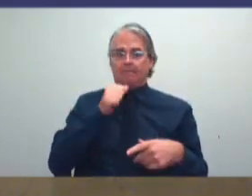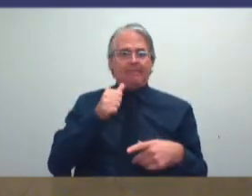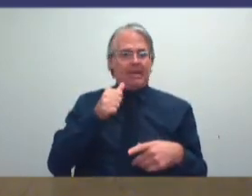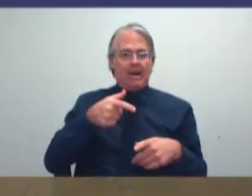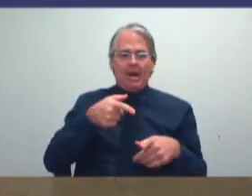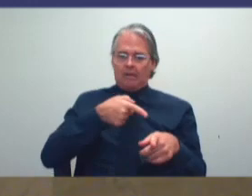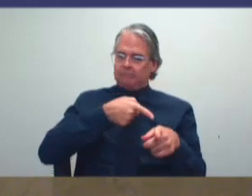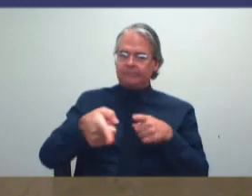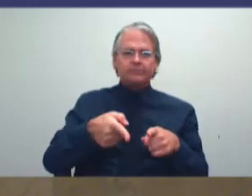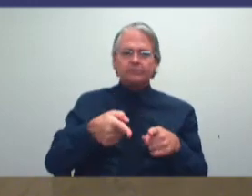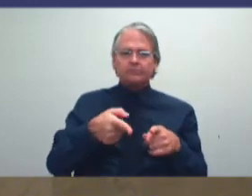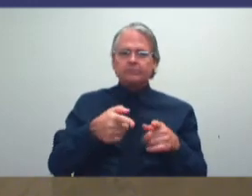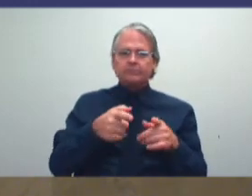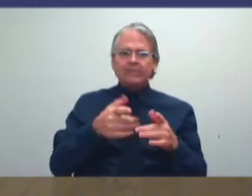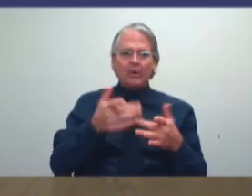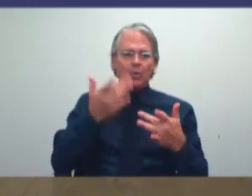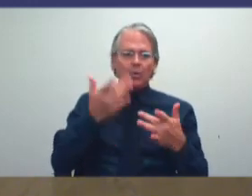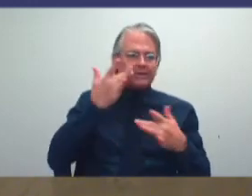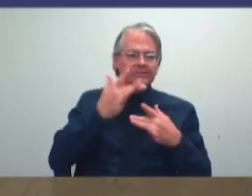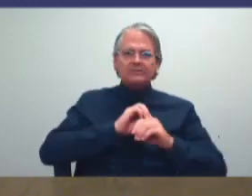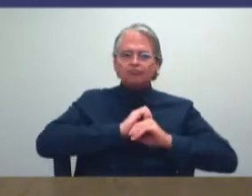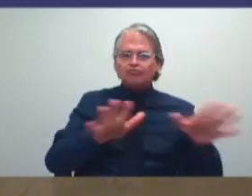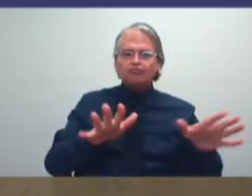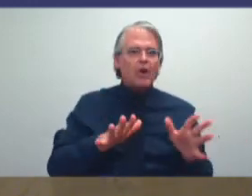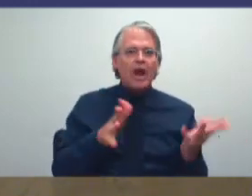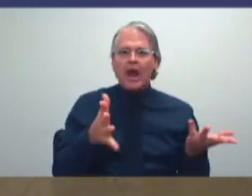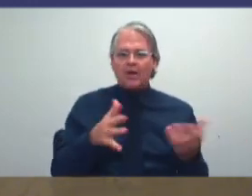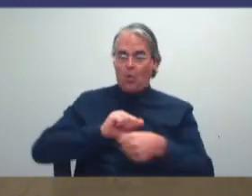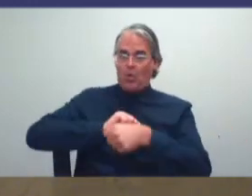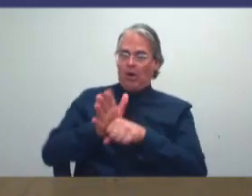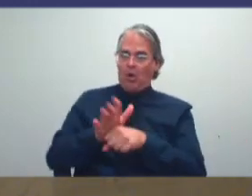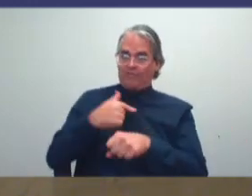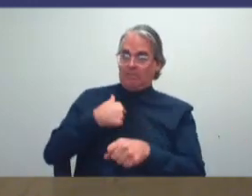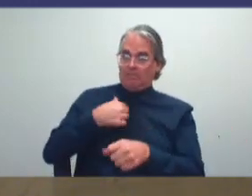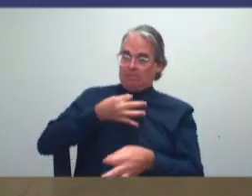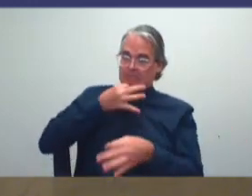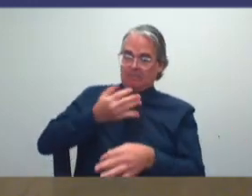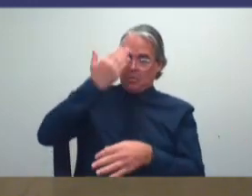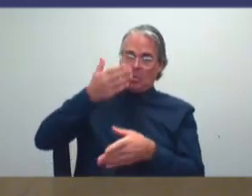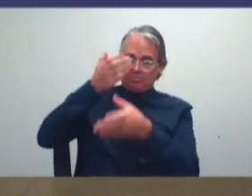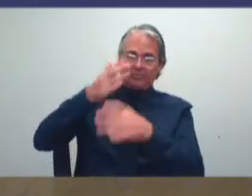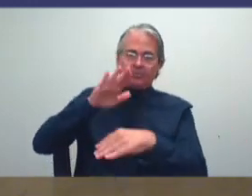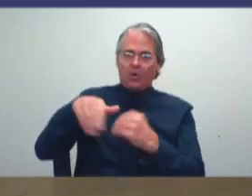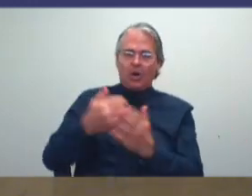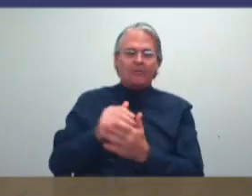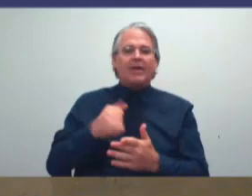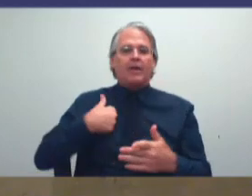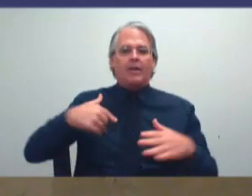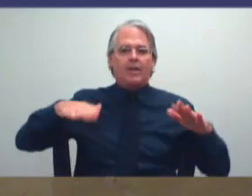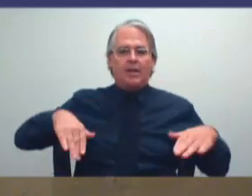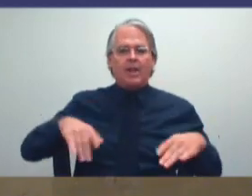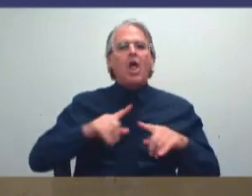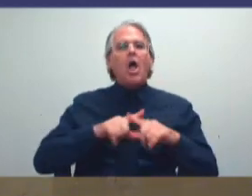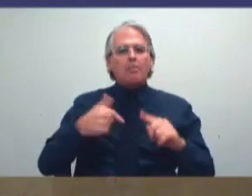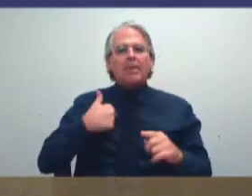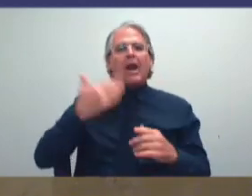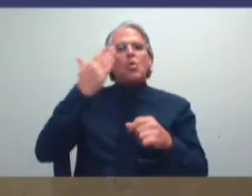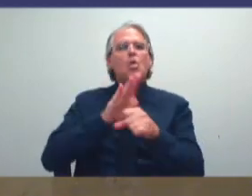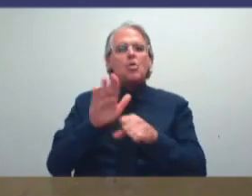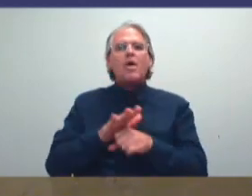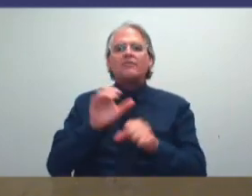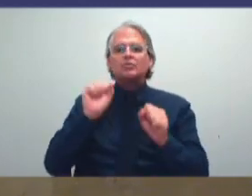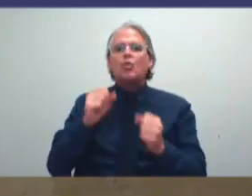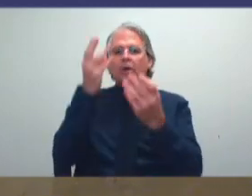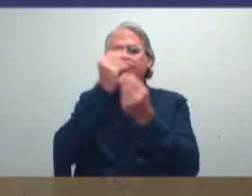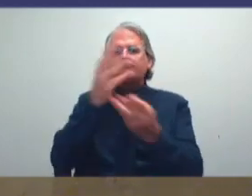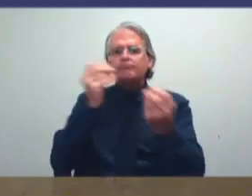understand how COVID-19 affects the patients I care for, as well as the community we live in. I'd like to thank all the members of the Mayor's